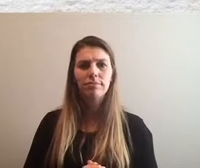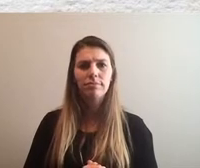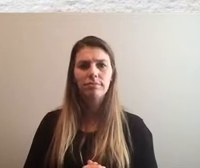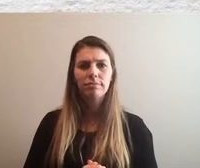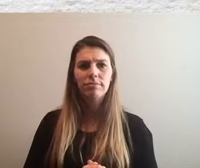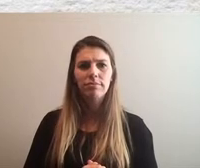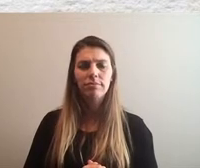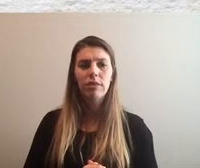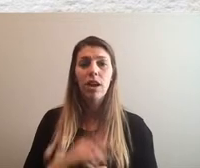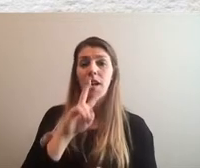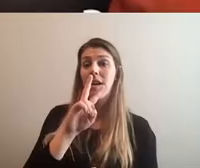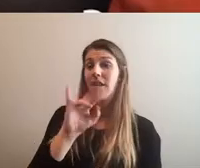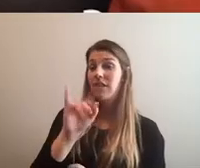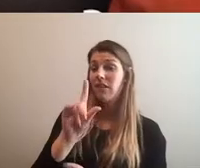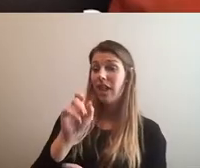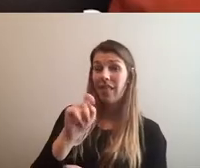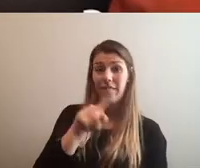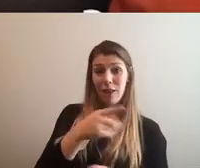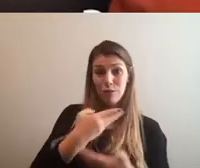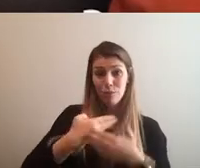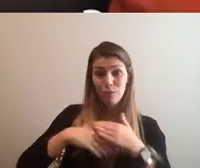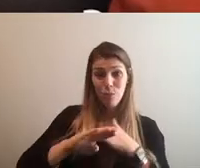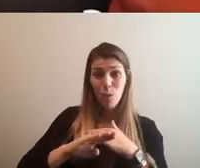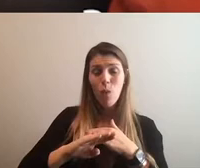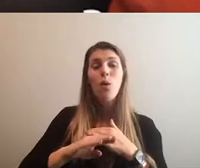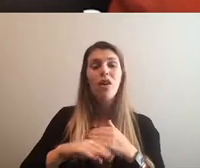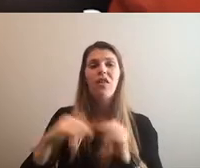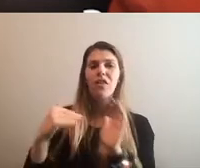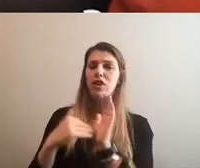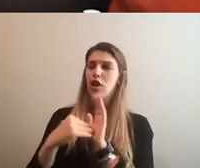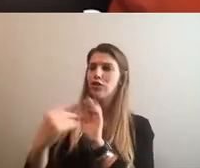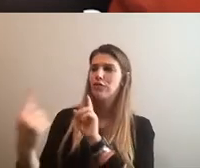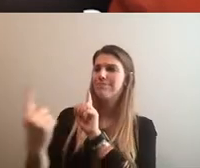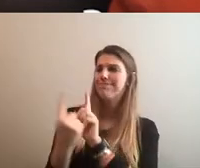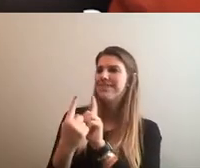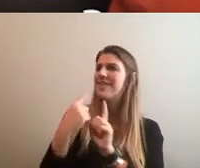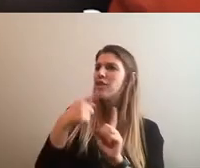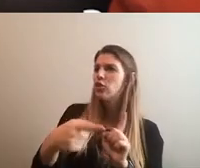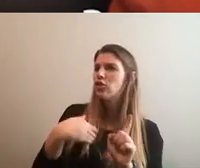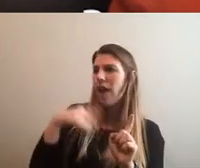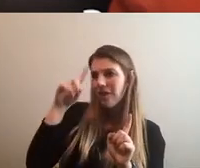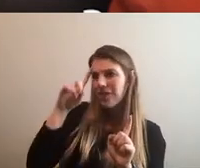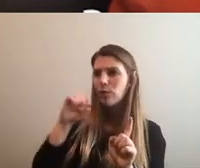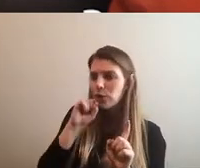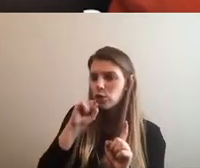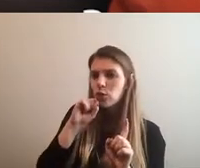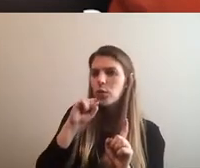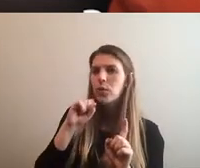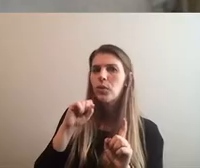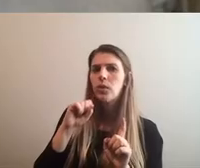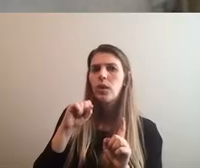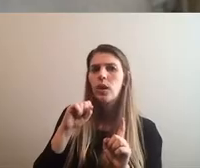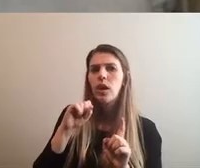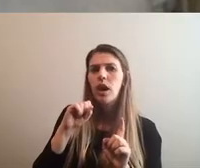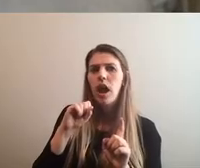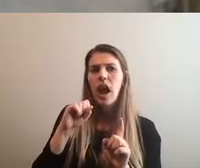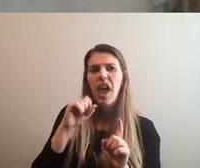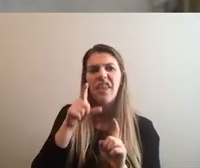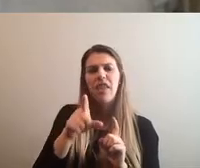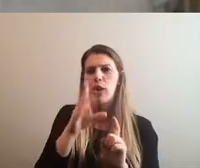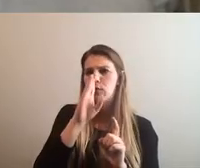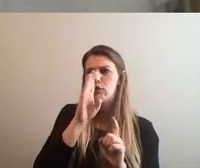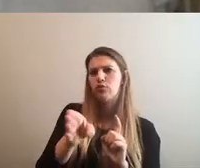When Violet was born and the doctor came in and told us that she had Down syndrome and was delivered very